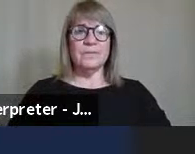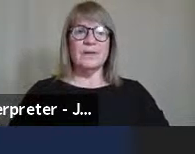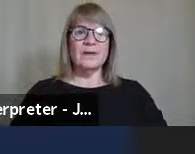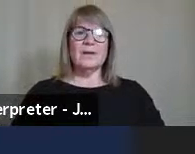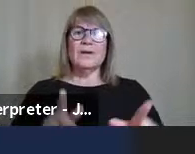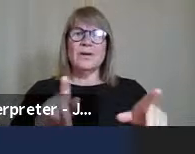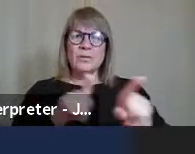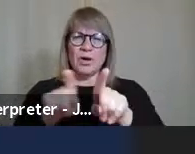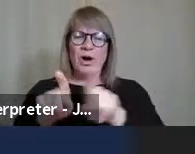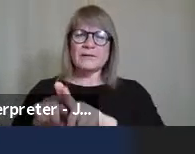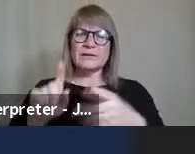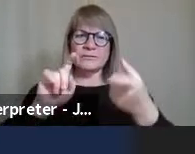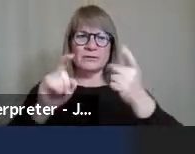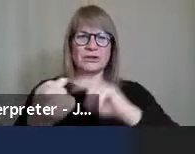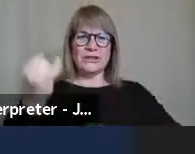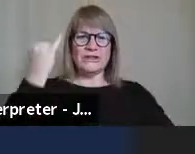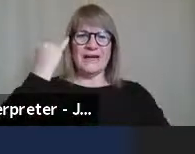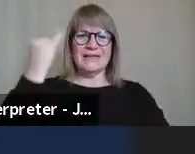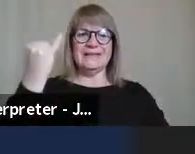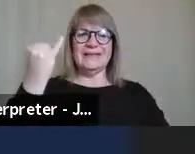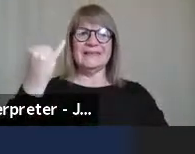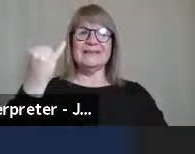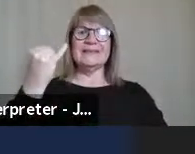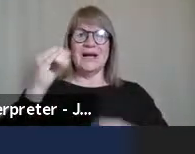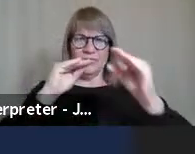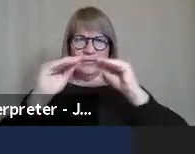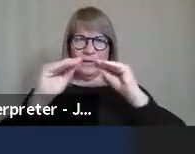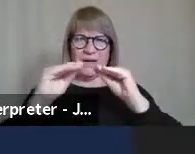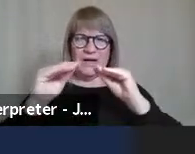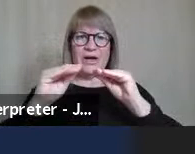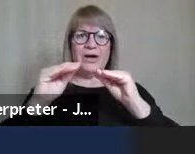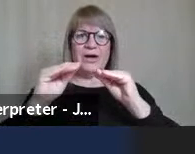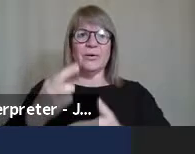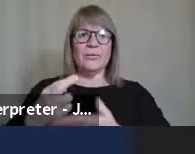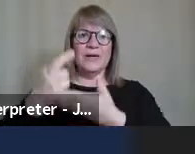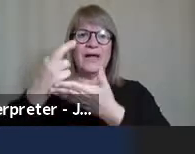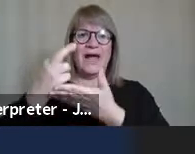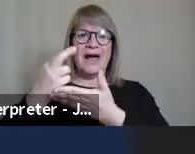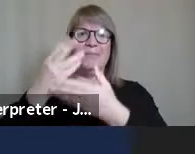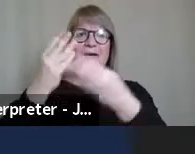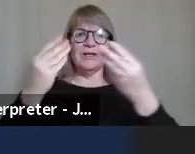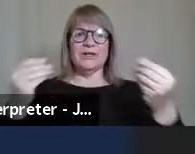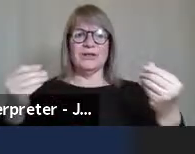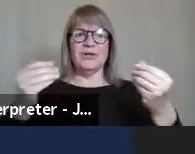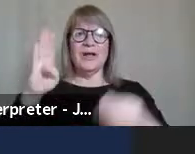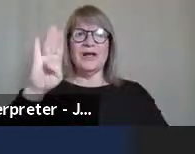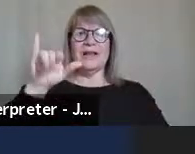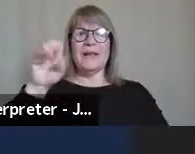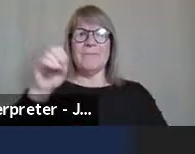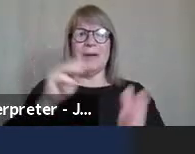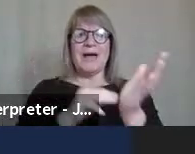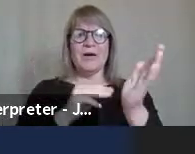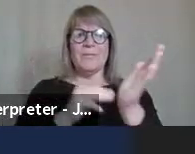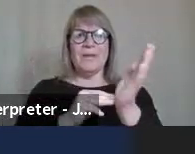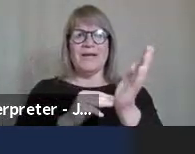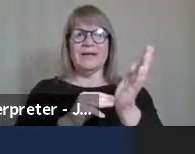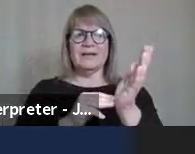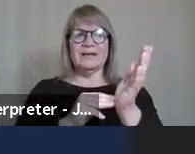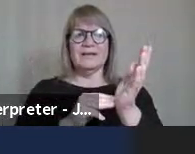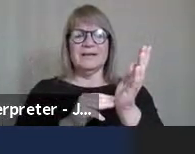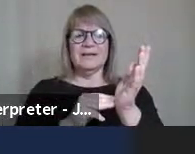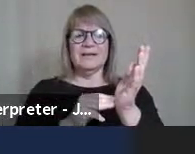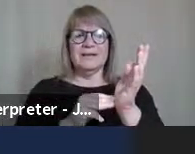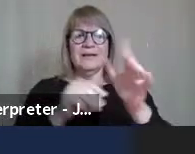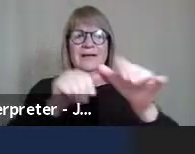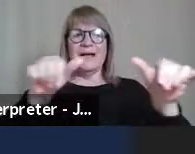been invoked in ableist and genesis logics um and so you know we really think with critical disability study scholars